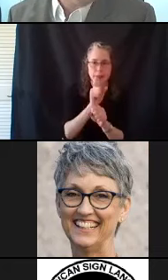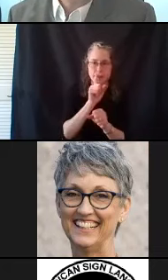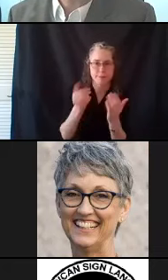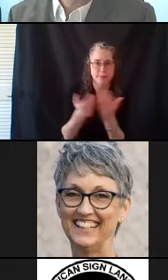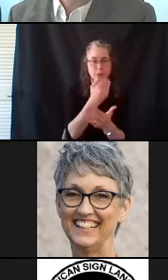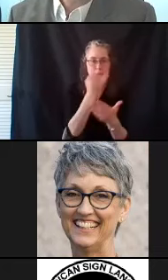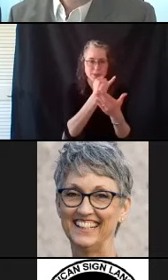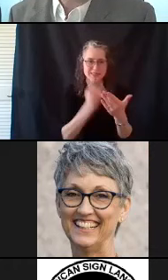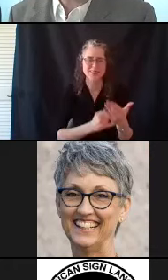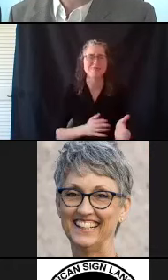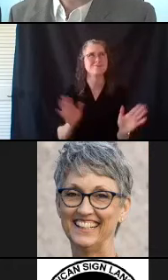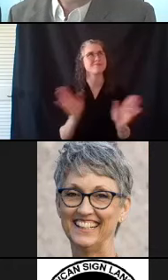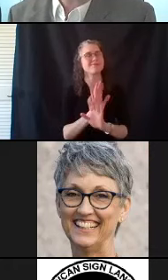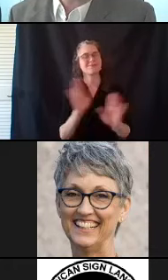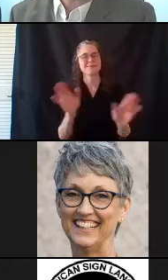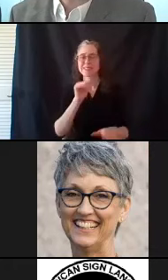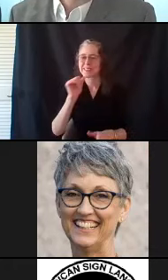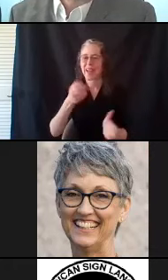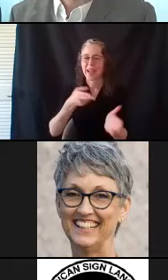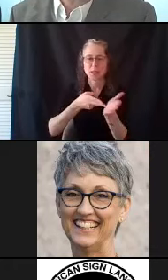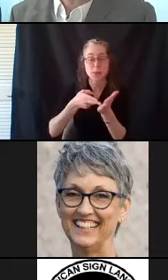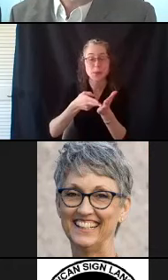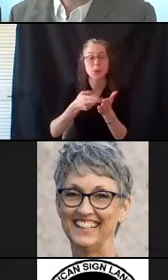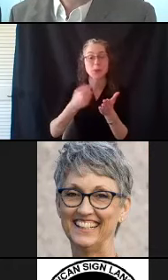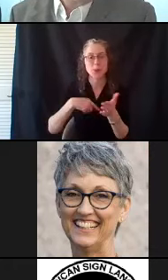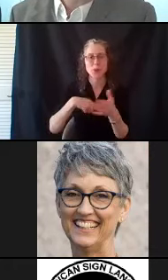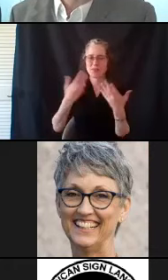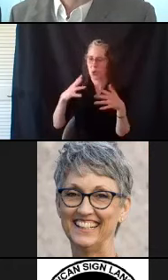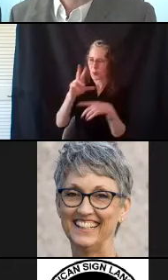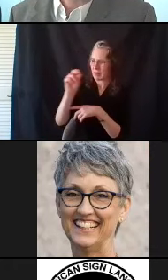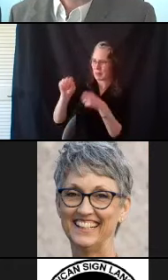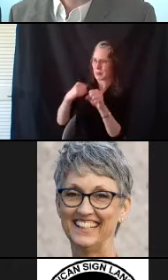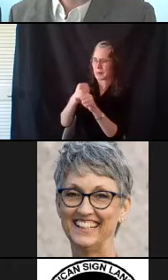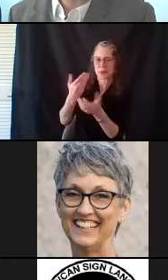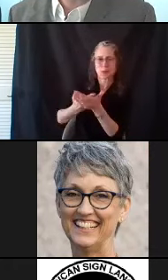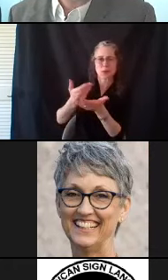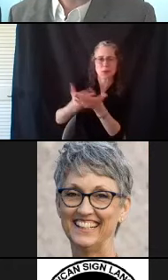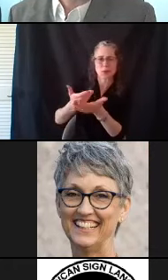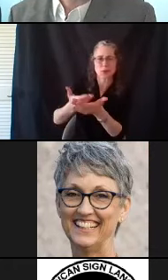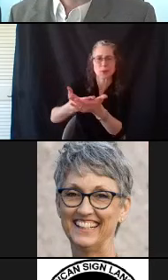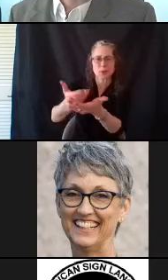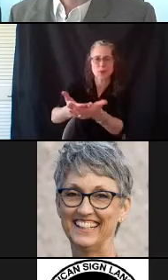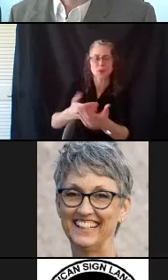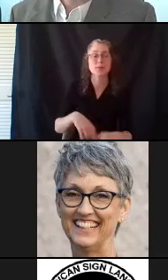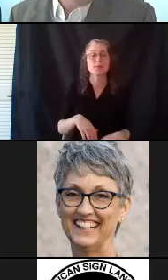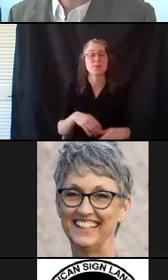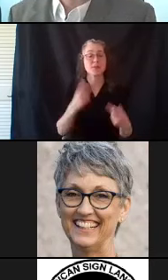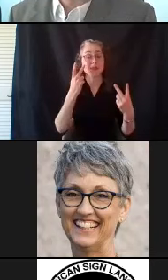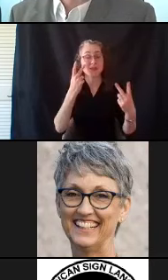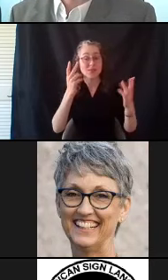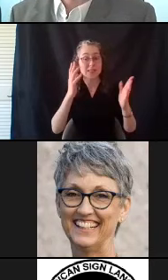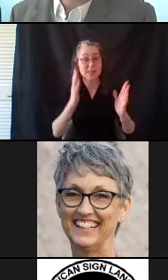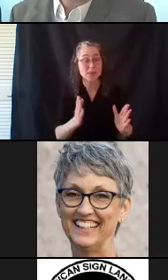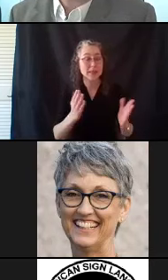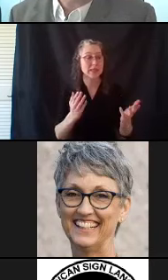simply not true, and it's been proven for nearly 30 years. Visitability features do not